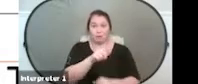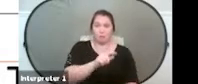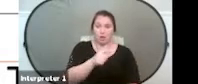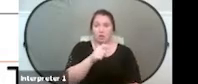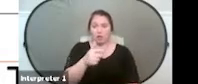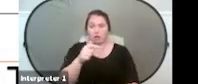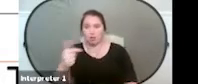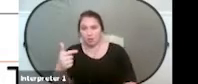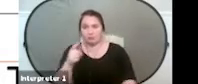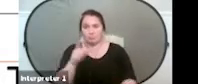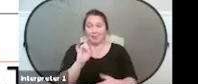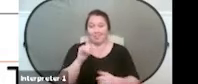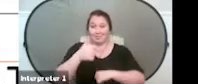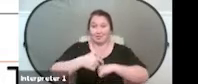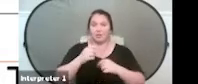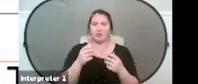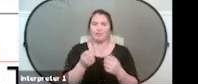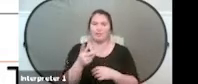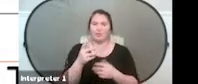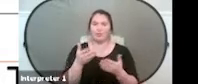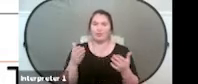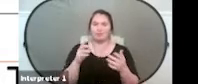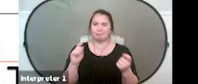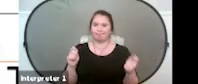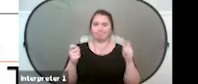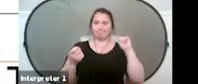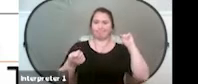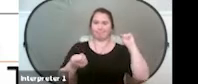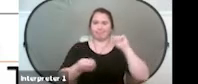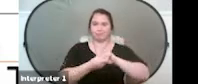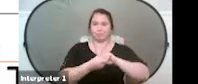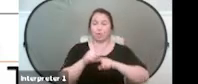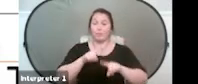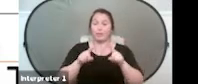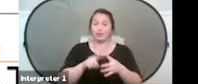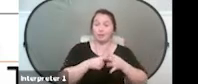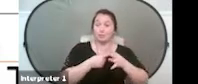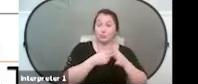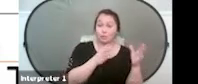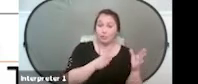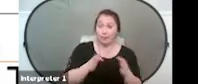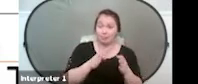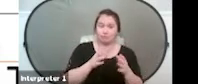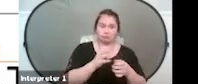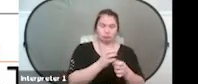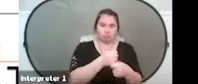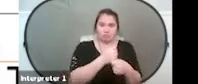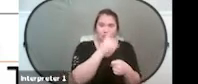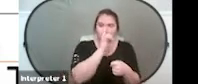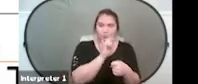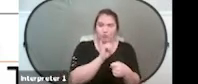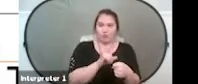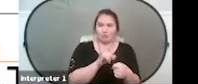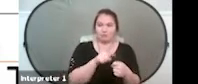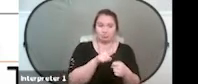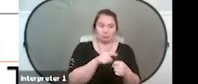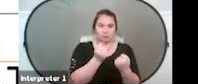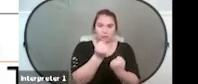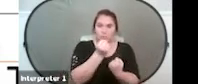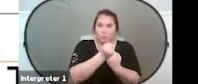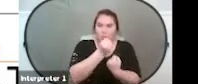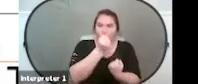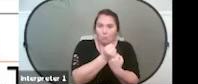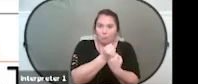and a few things had changed. But the master plan was additionally created to support ensuring that